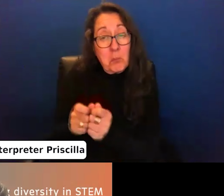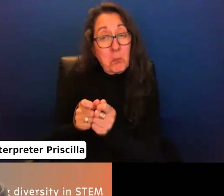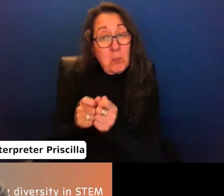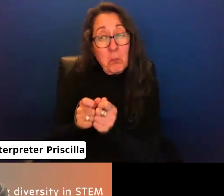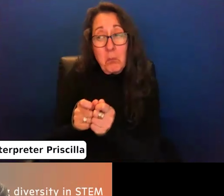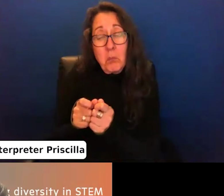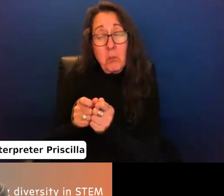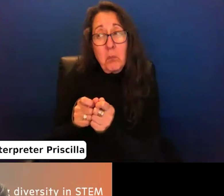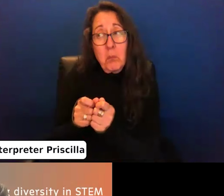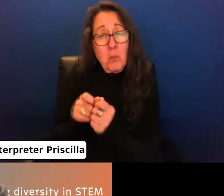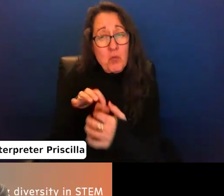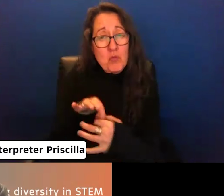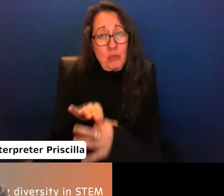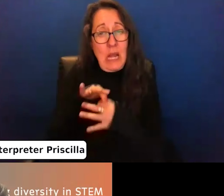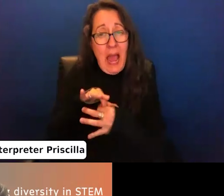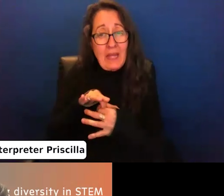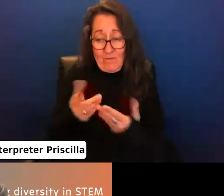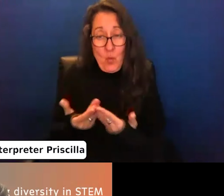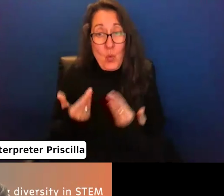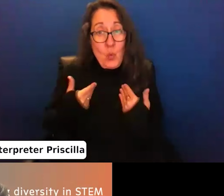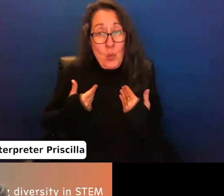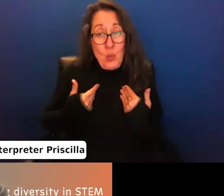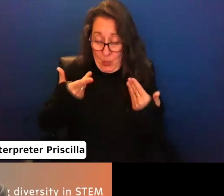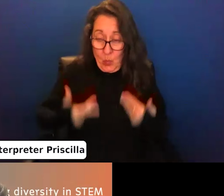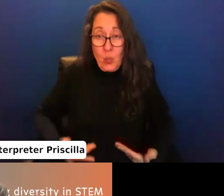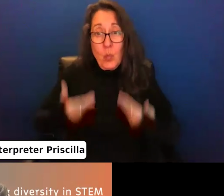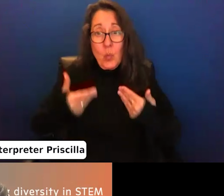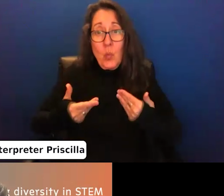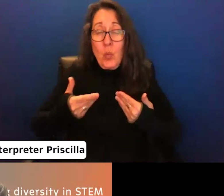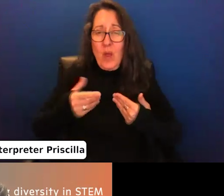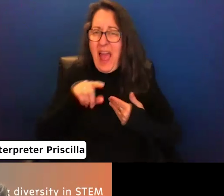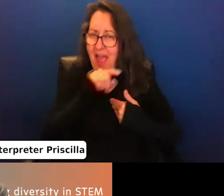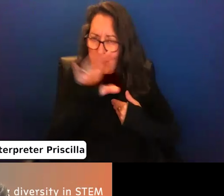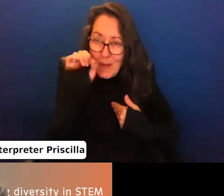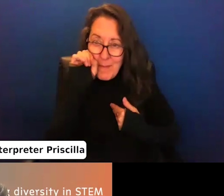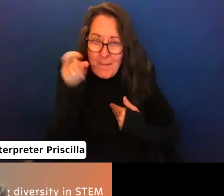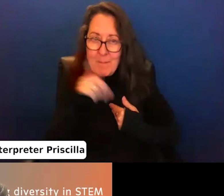with you and what the question is asking.